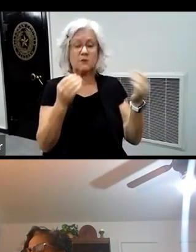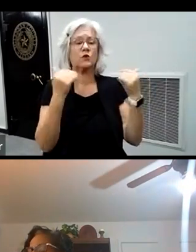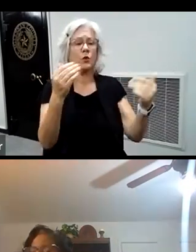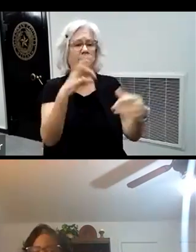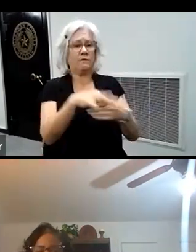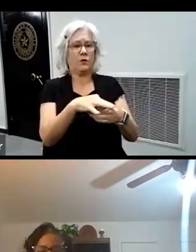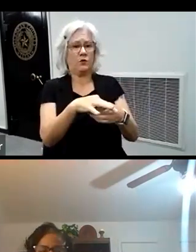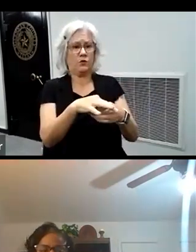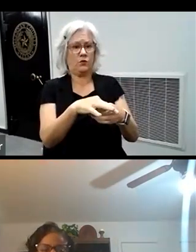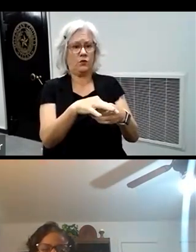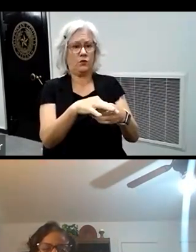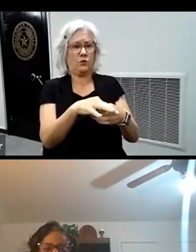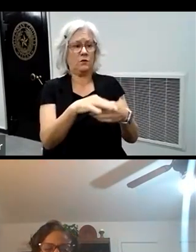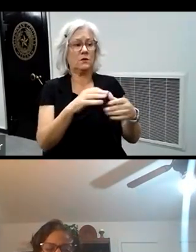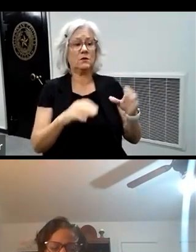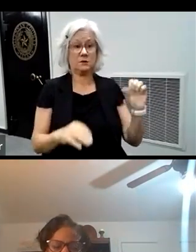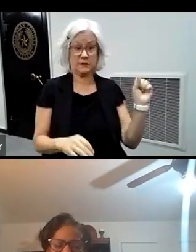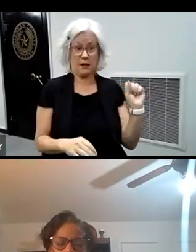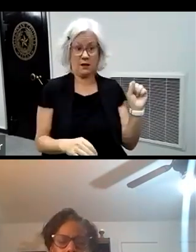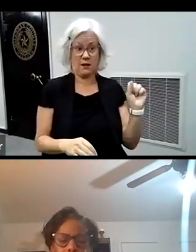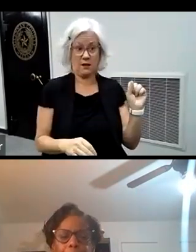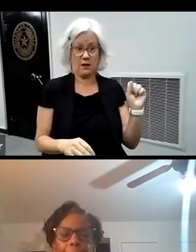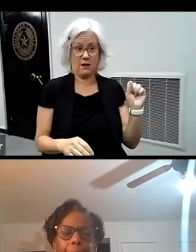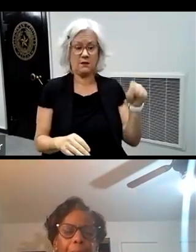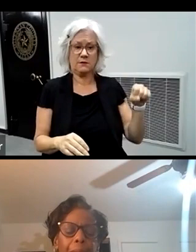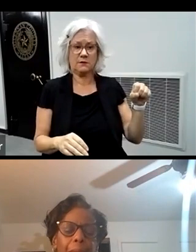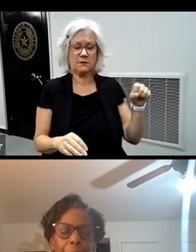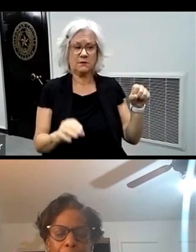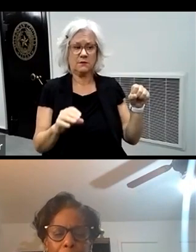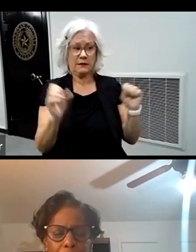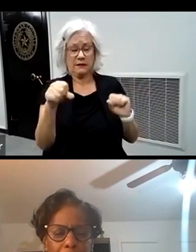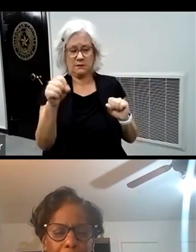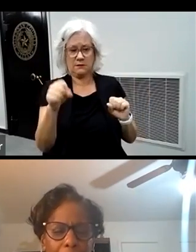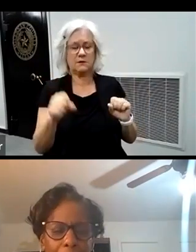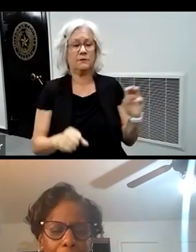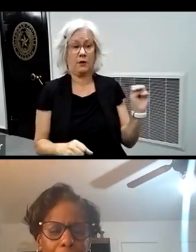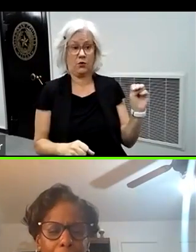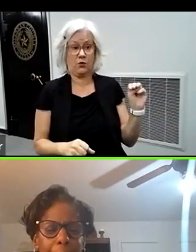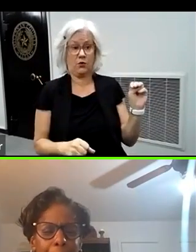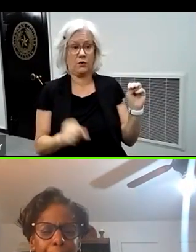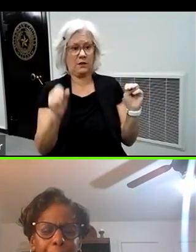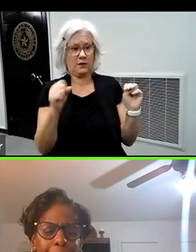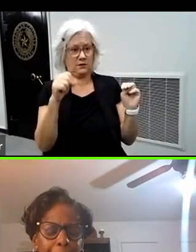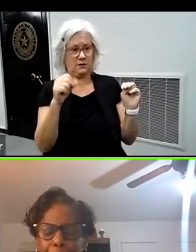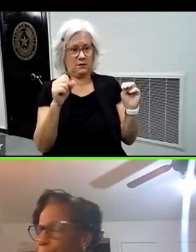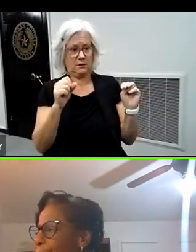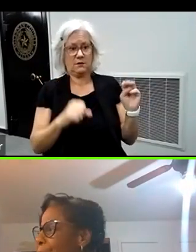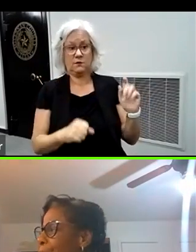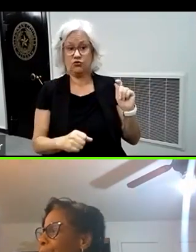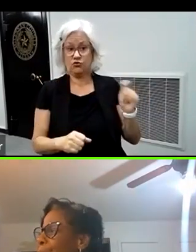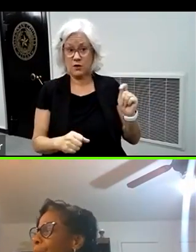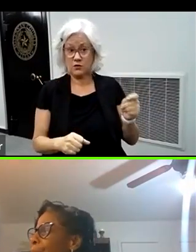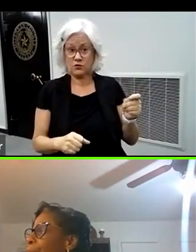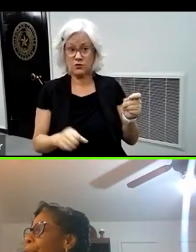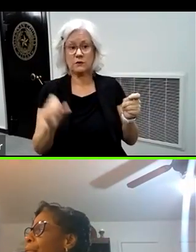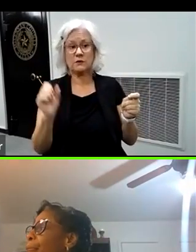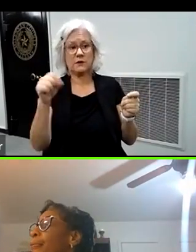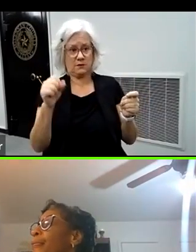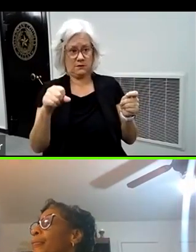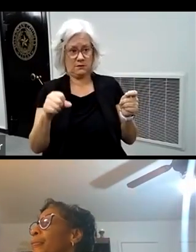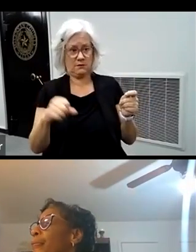vote. Commissioner Snell, Aye. Commissioner Miller, Aye. Judge Felton,